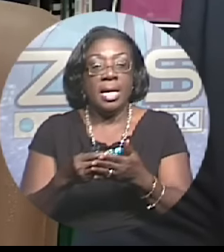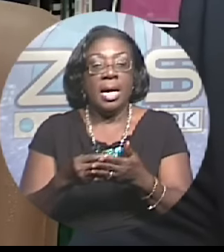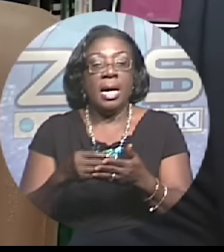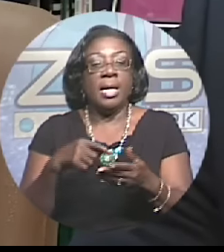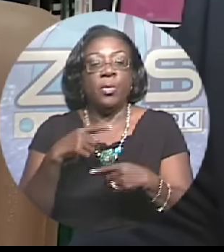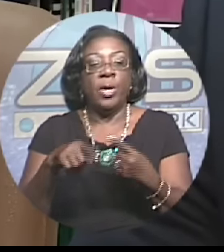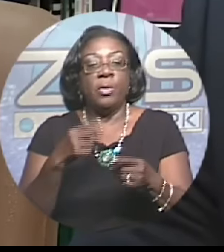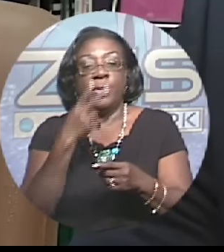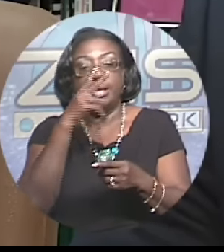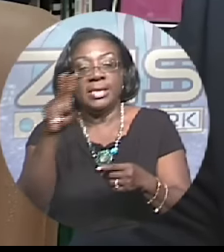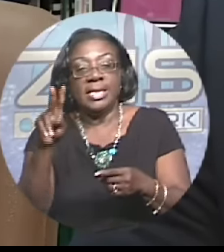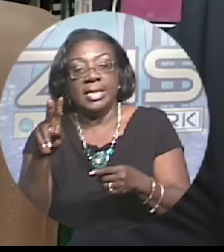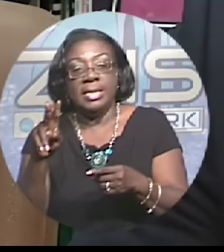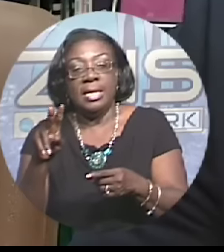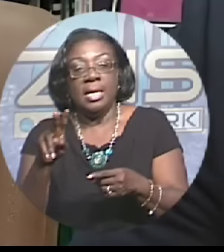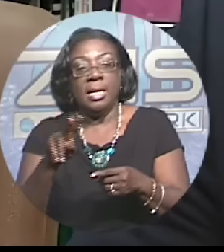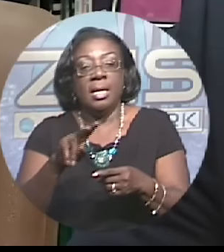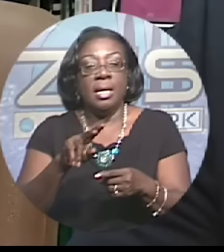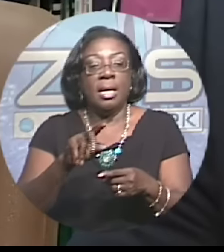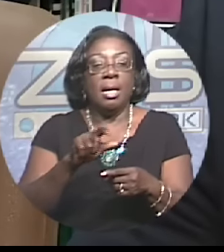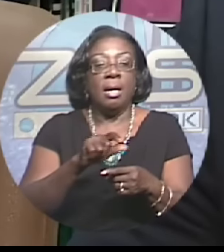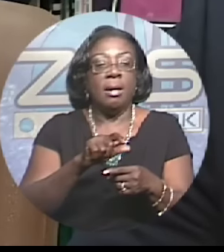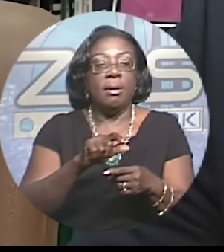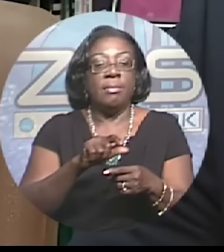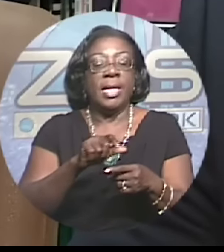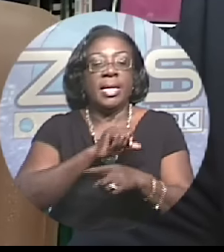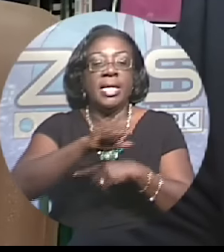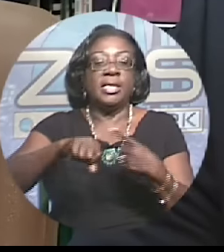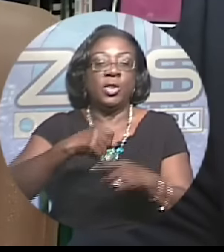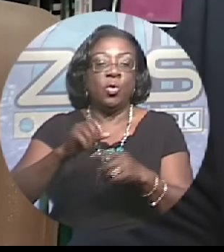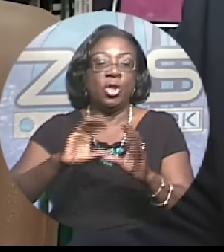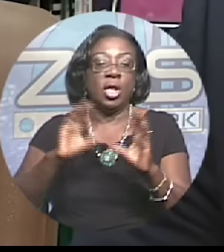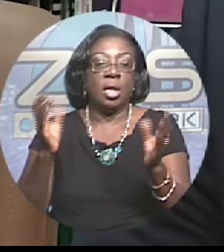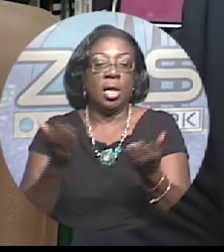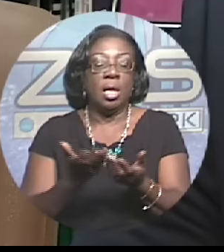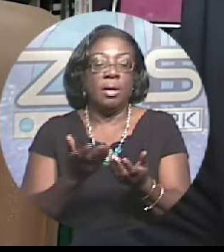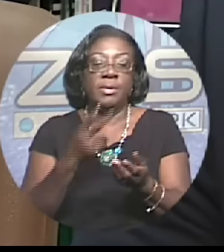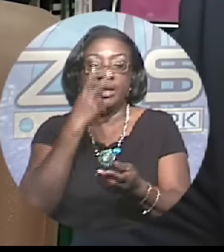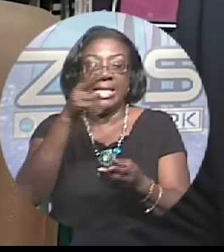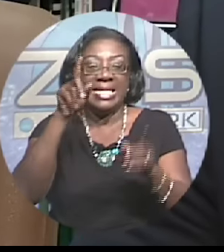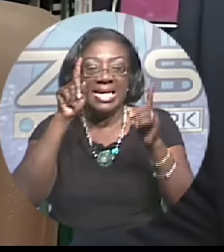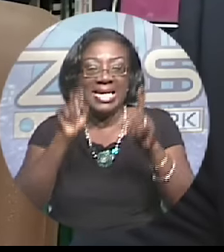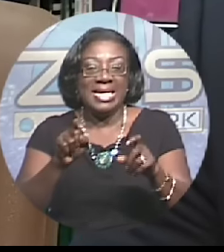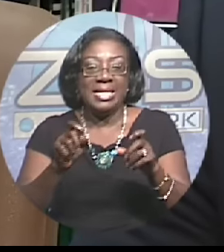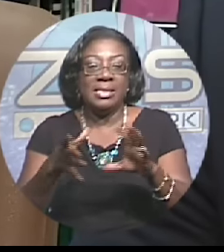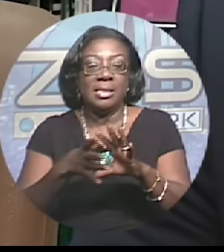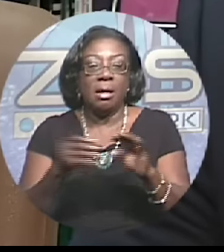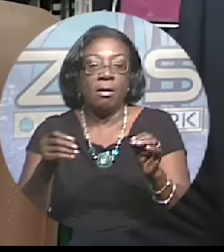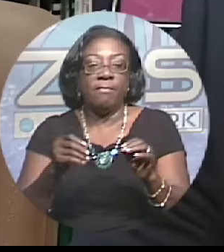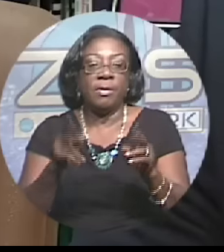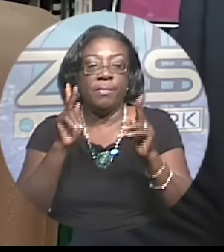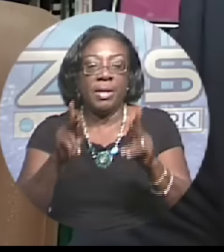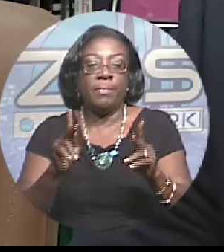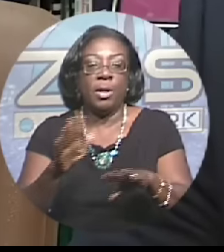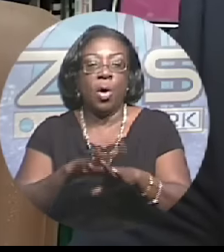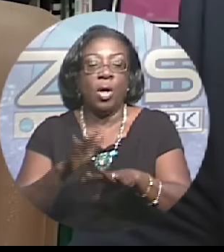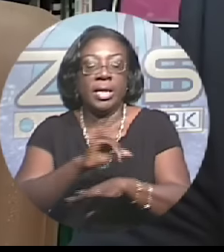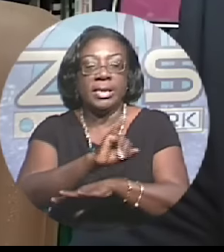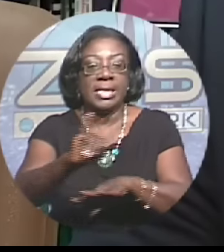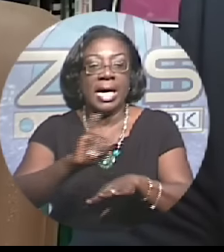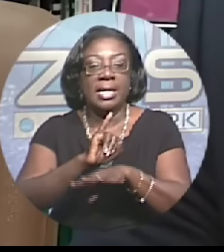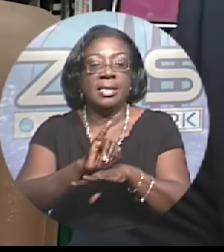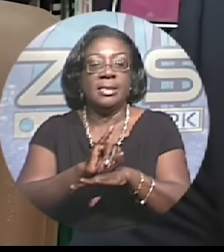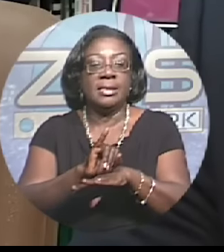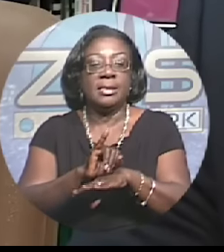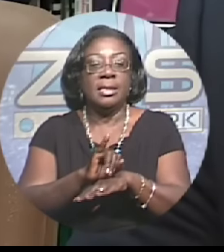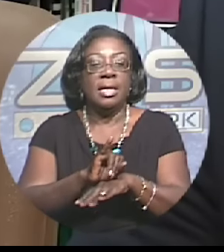see elements like a social club that see the needs of the citizens in some of our southern